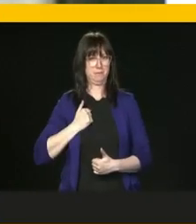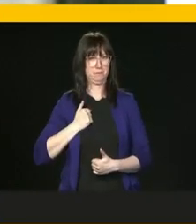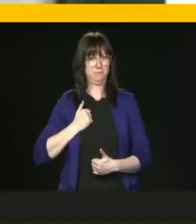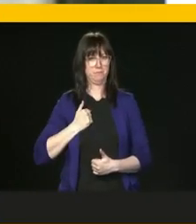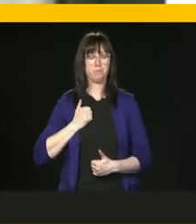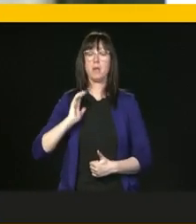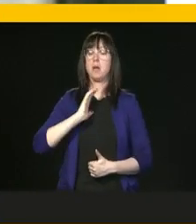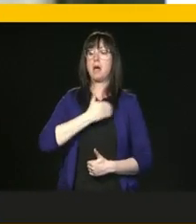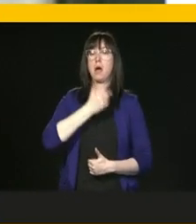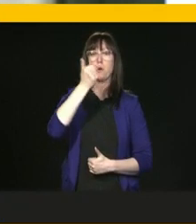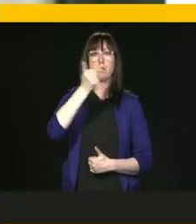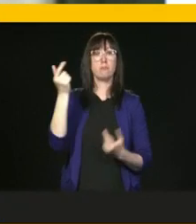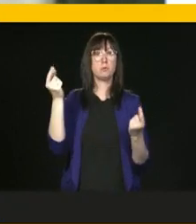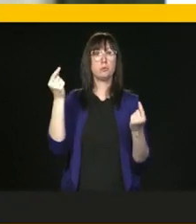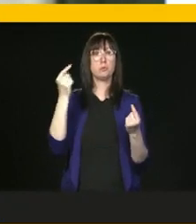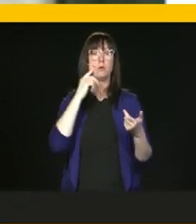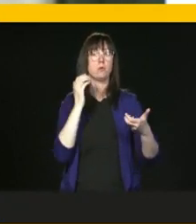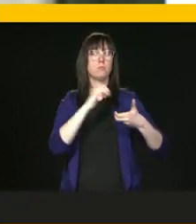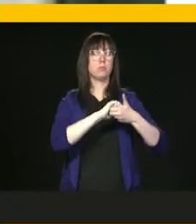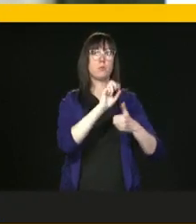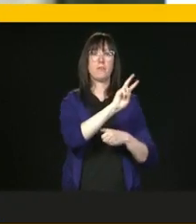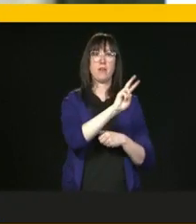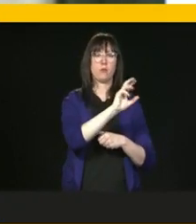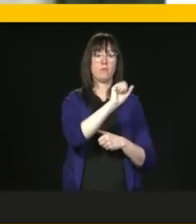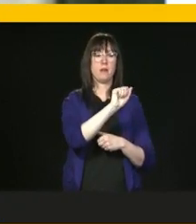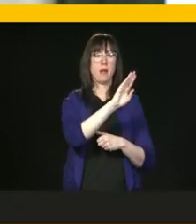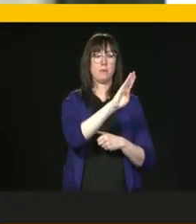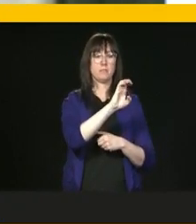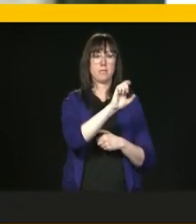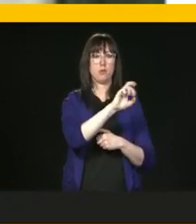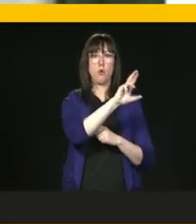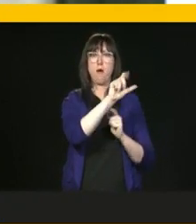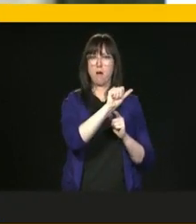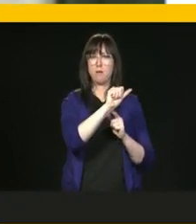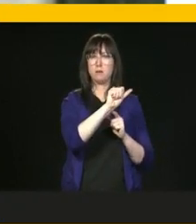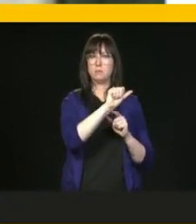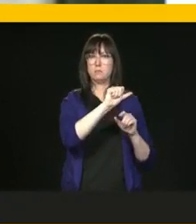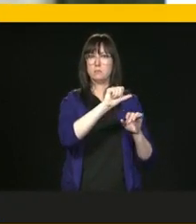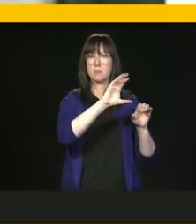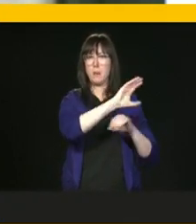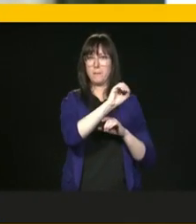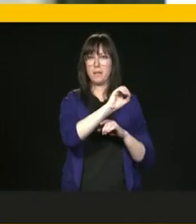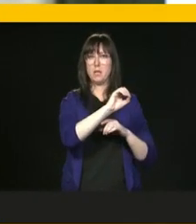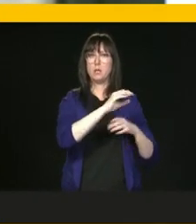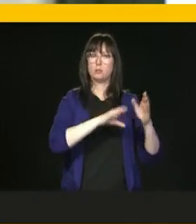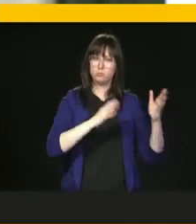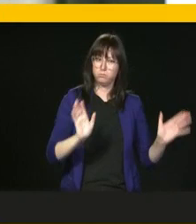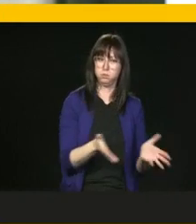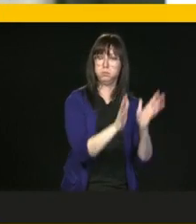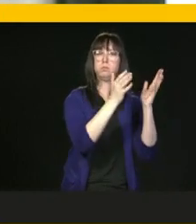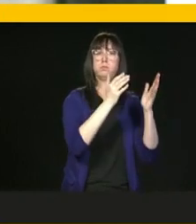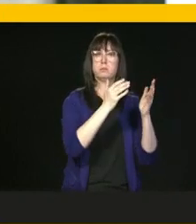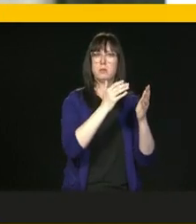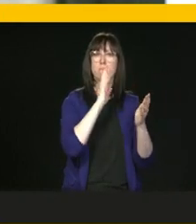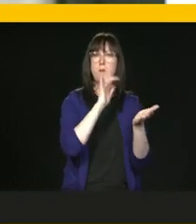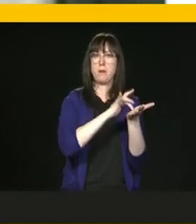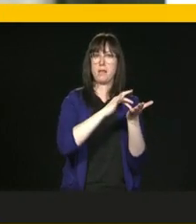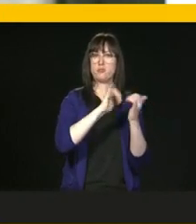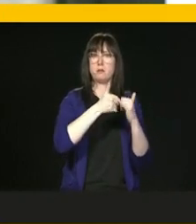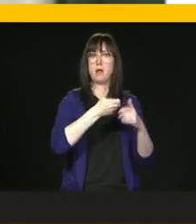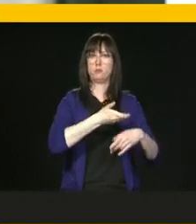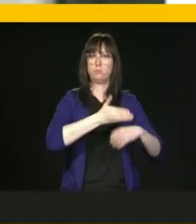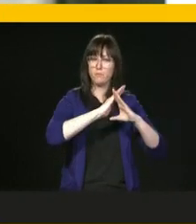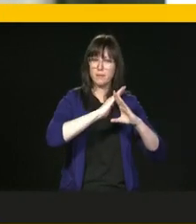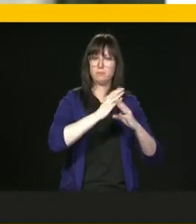will be signing an agreement with Vancouver-based AbCellera to support their work on drugs to prevent and treat